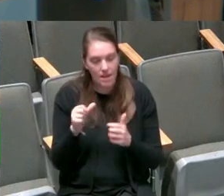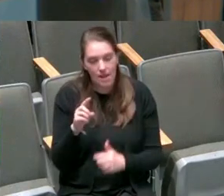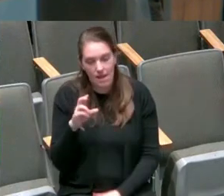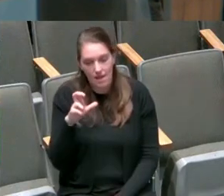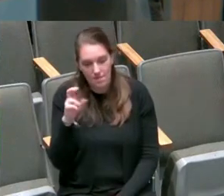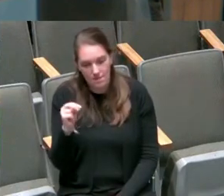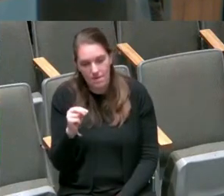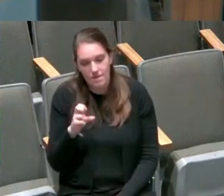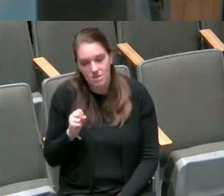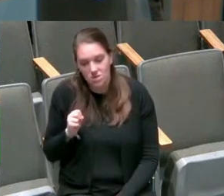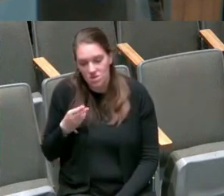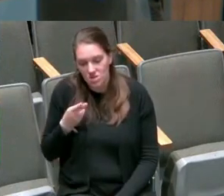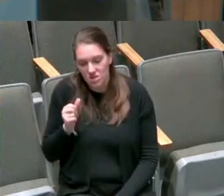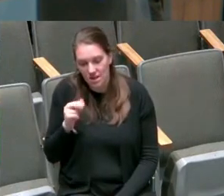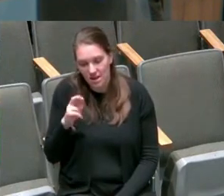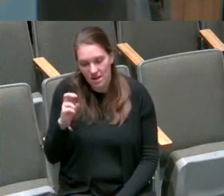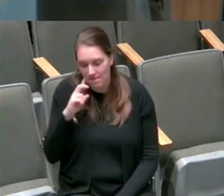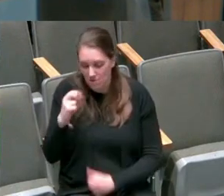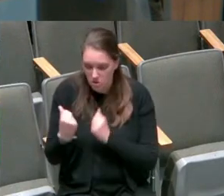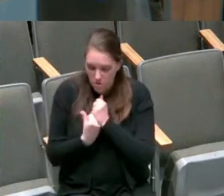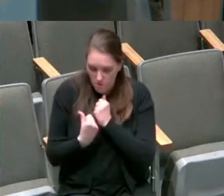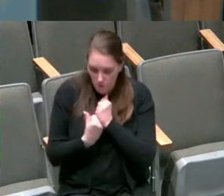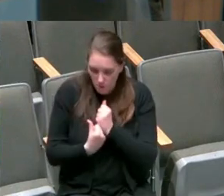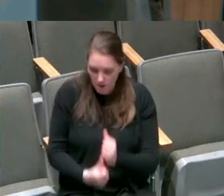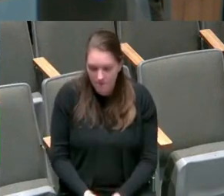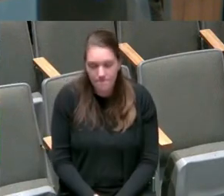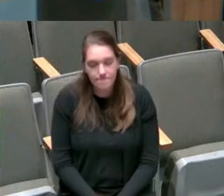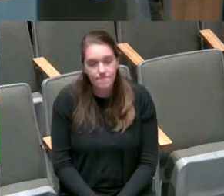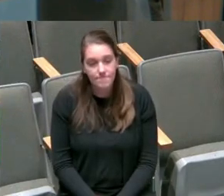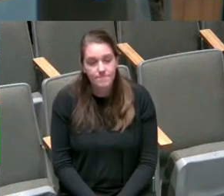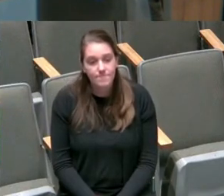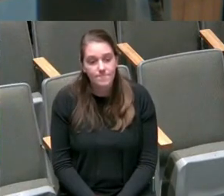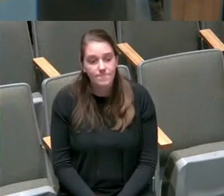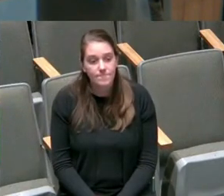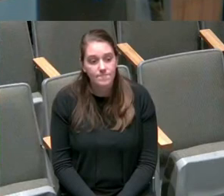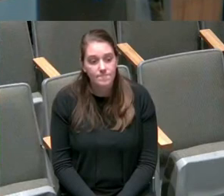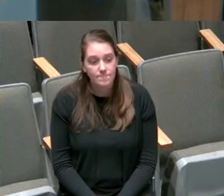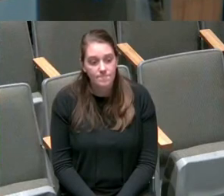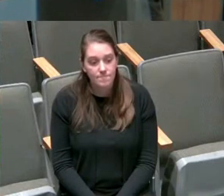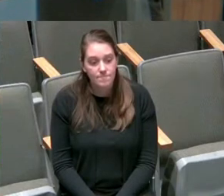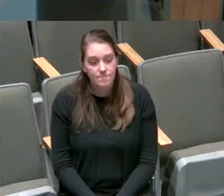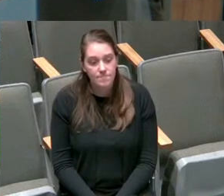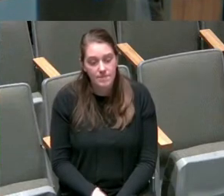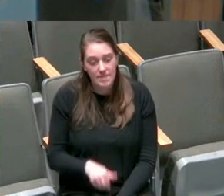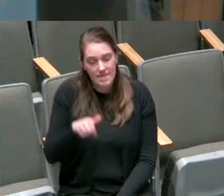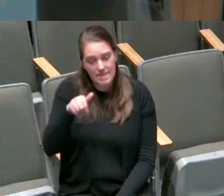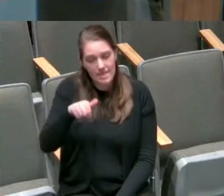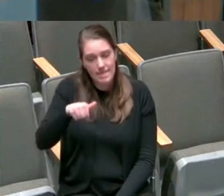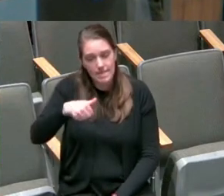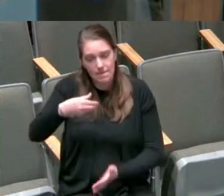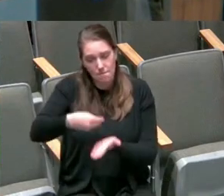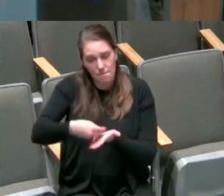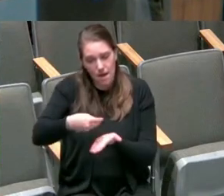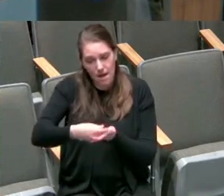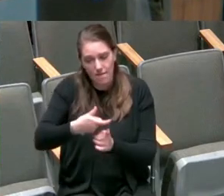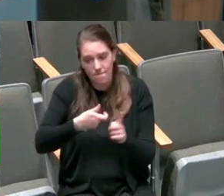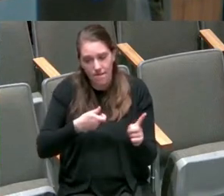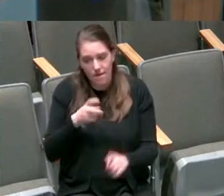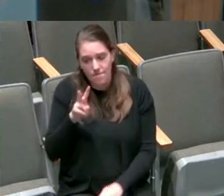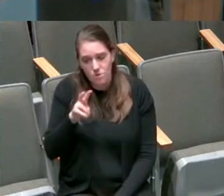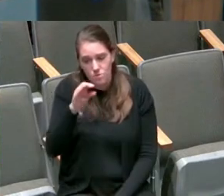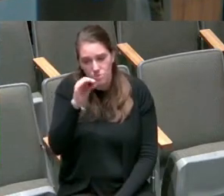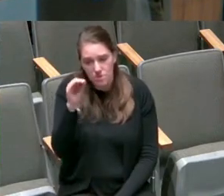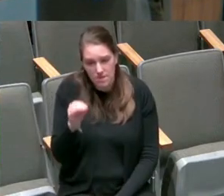source for their great support this is the money that you get from the two percent